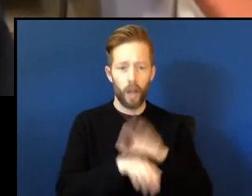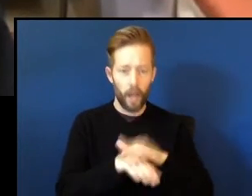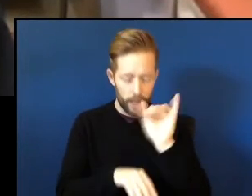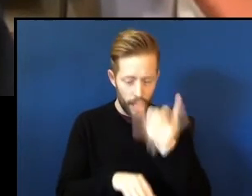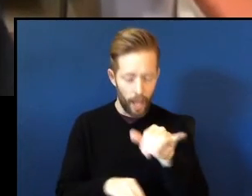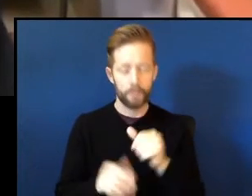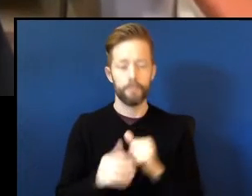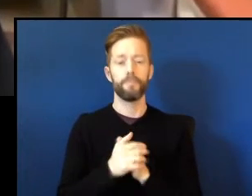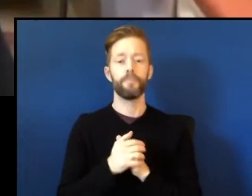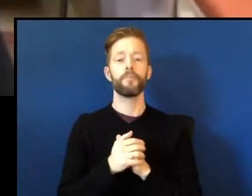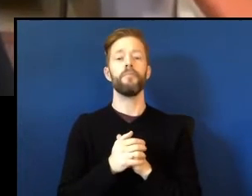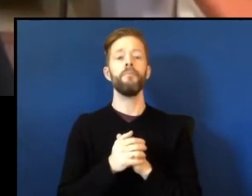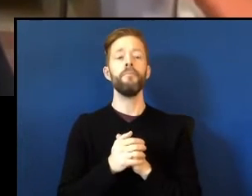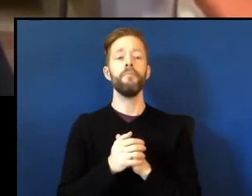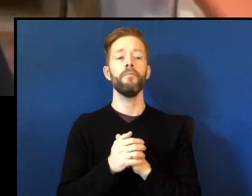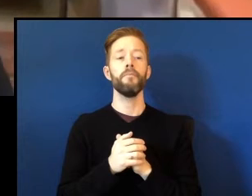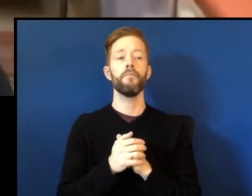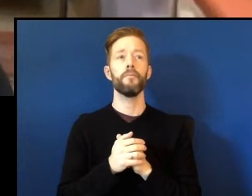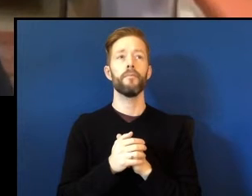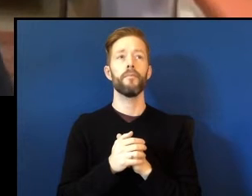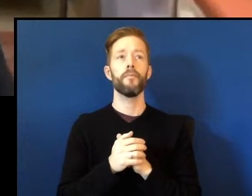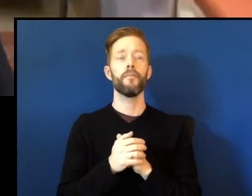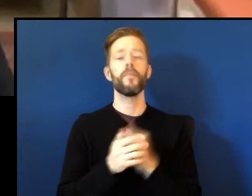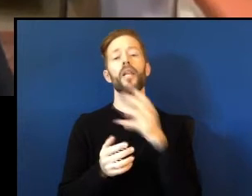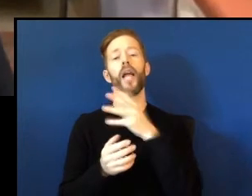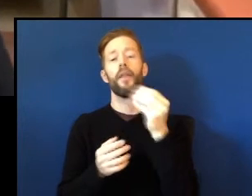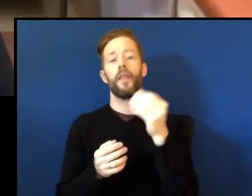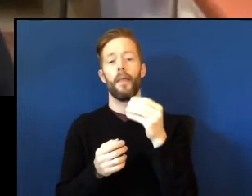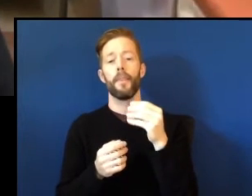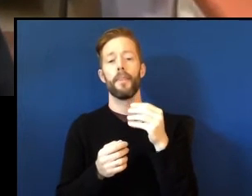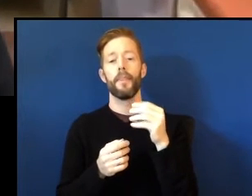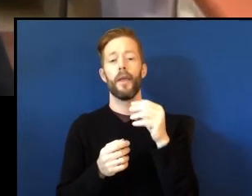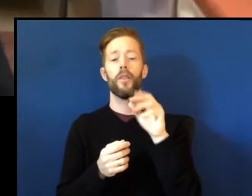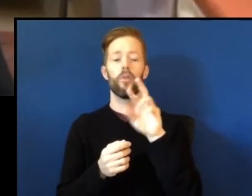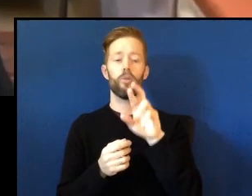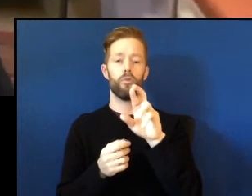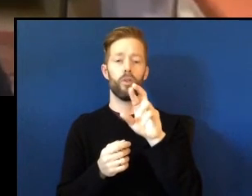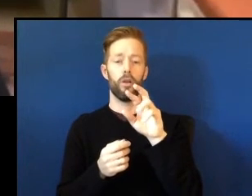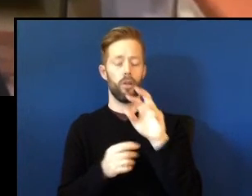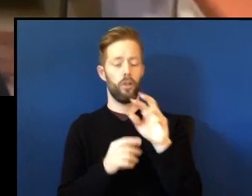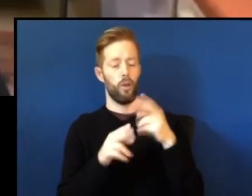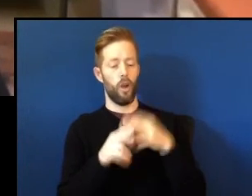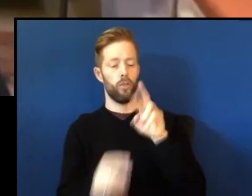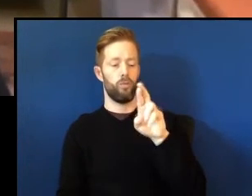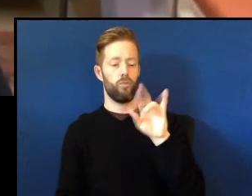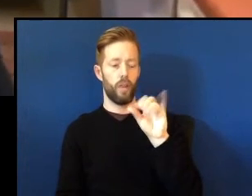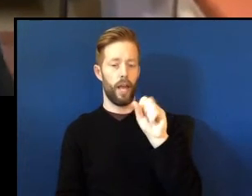that. Apart from, and then the RISE project,